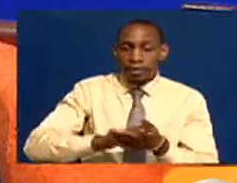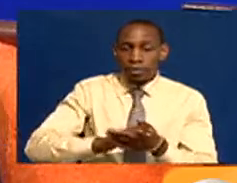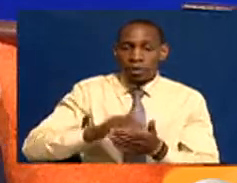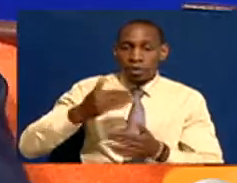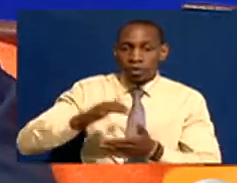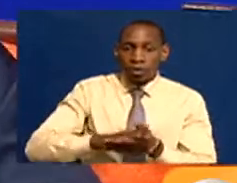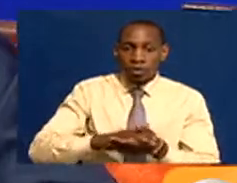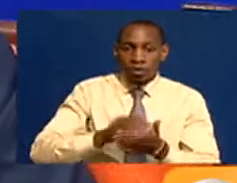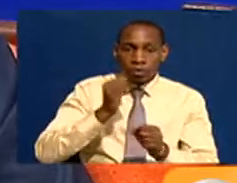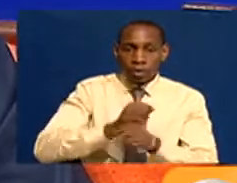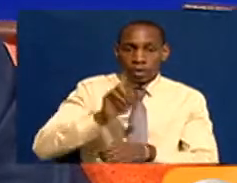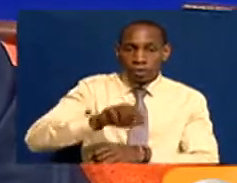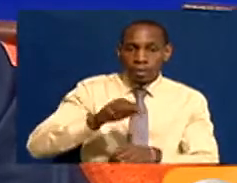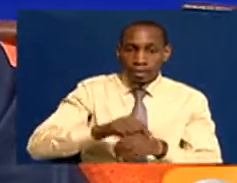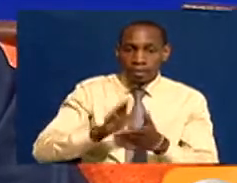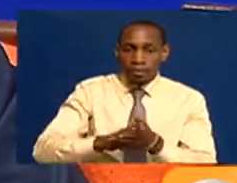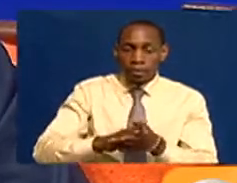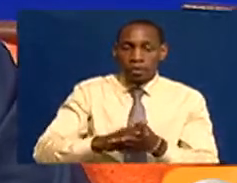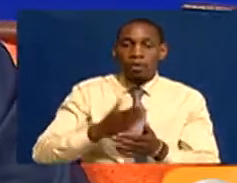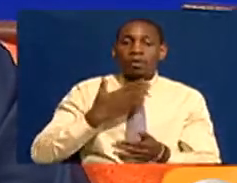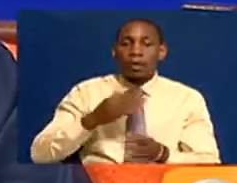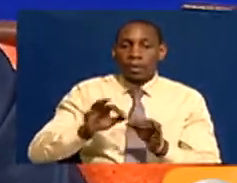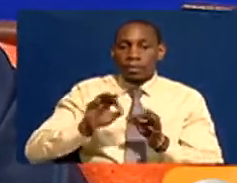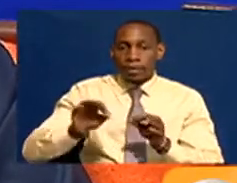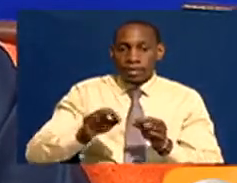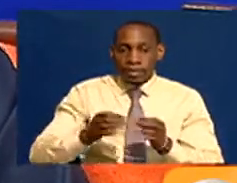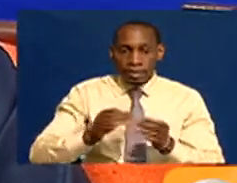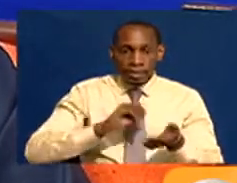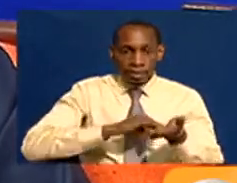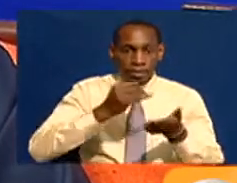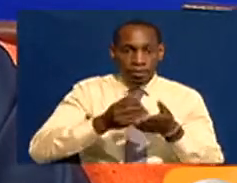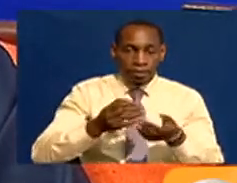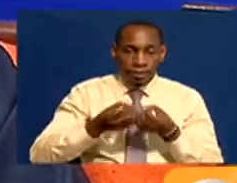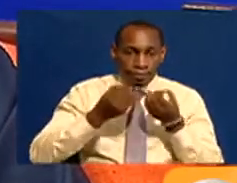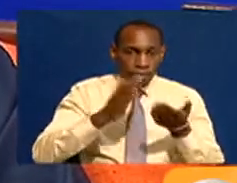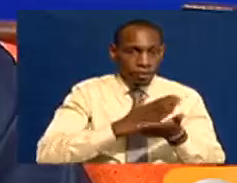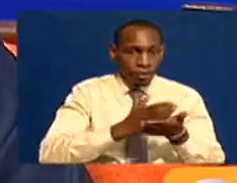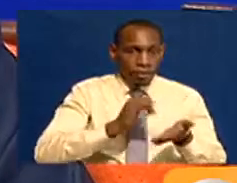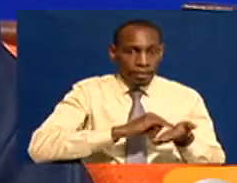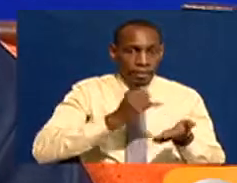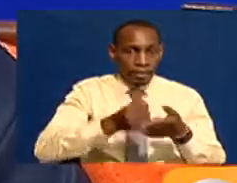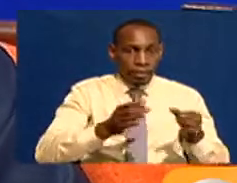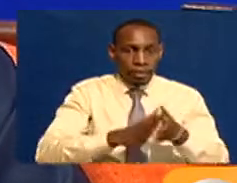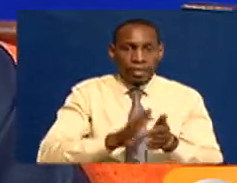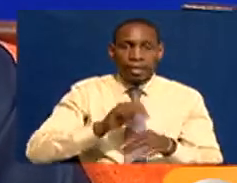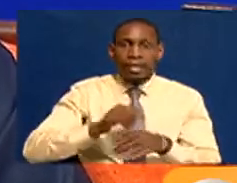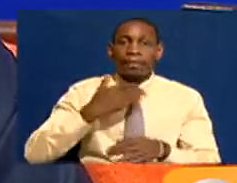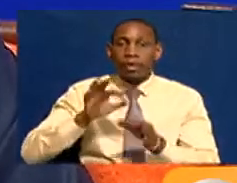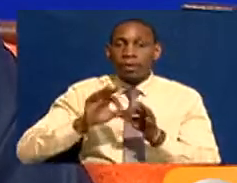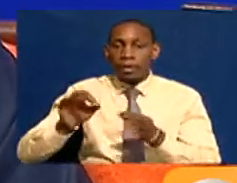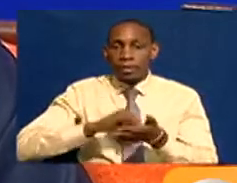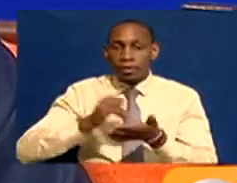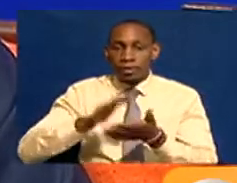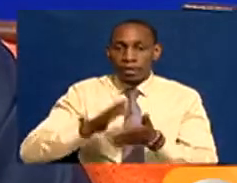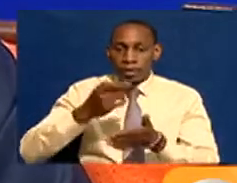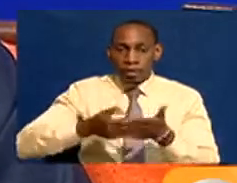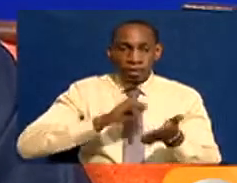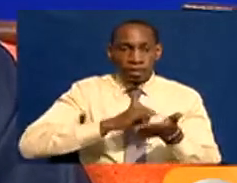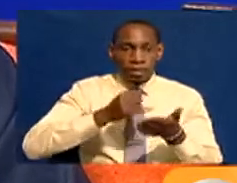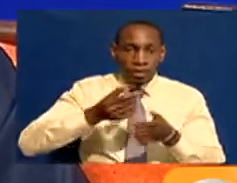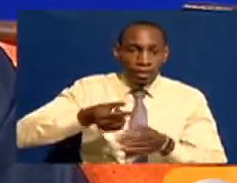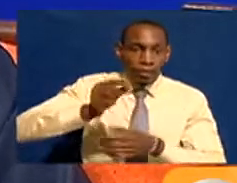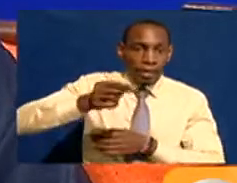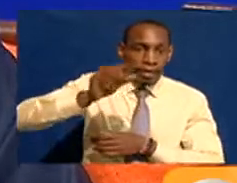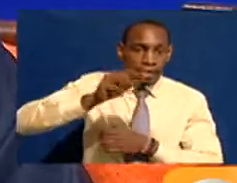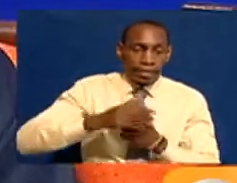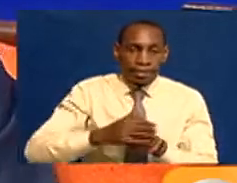when you go to renew your insurance, this information will be shared with the insurance companies. When you go and renew your insurance, the premium goes up. Every time it goes